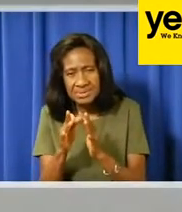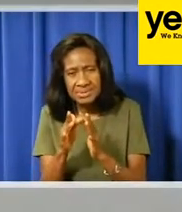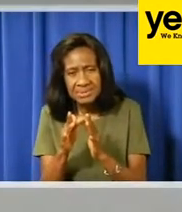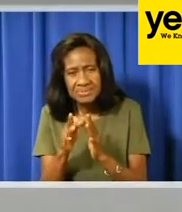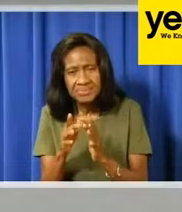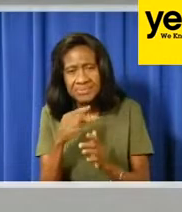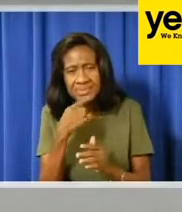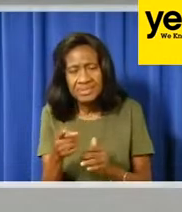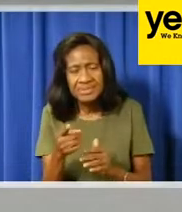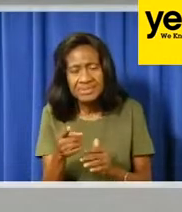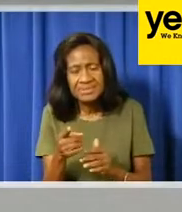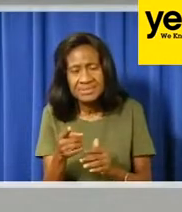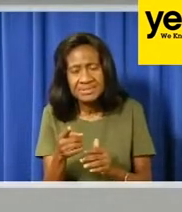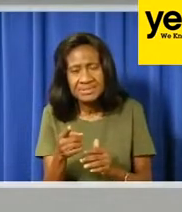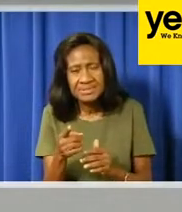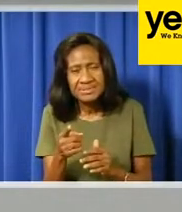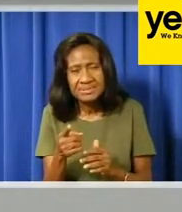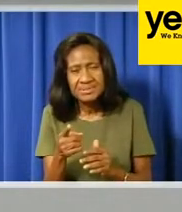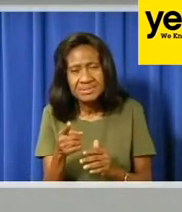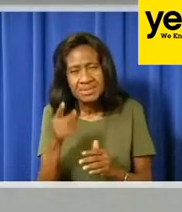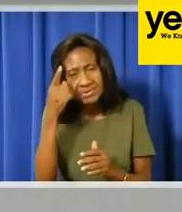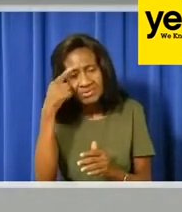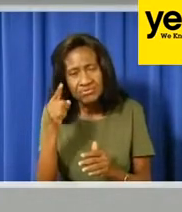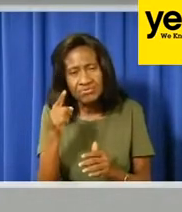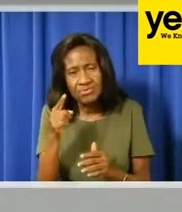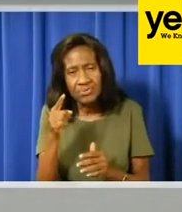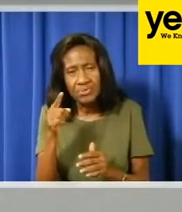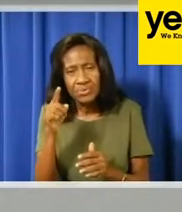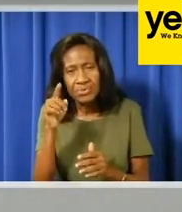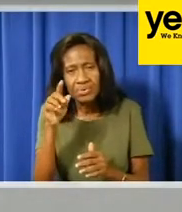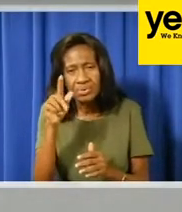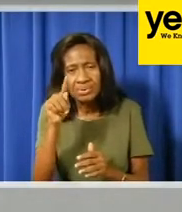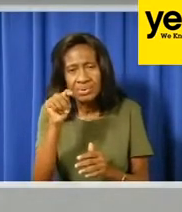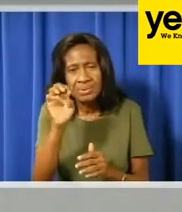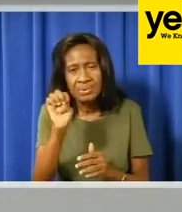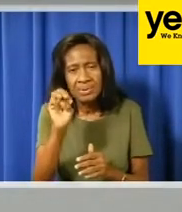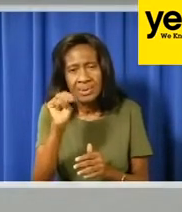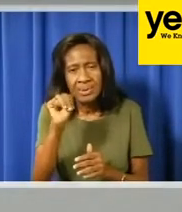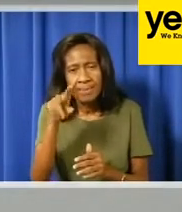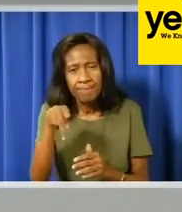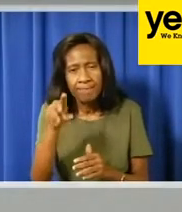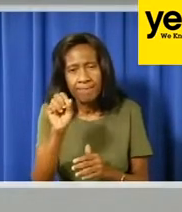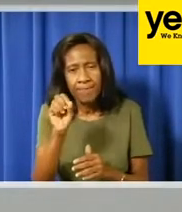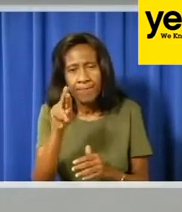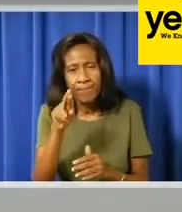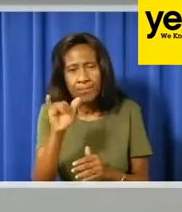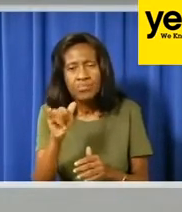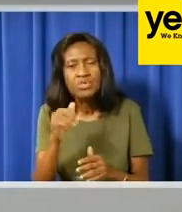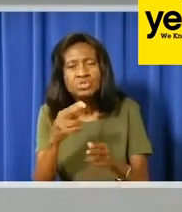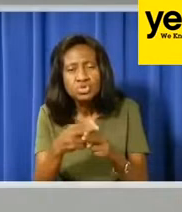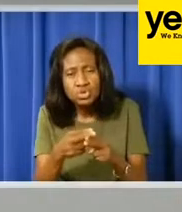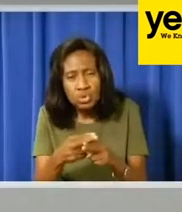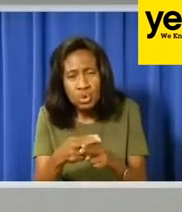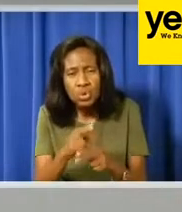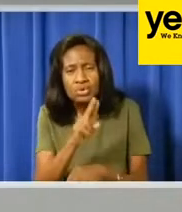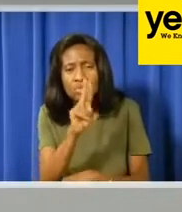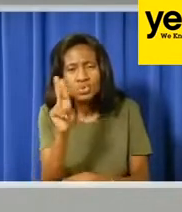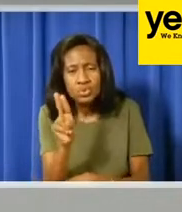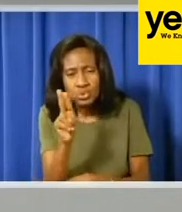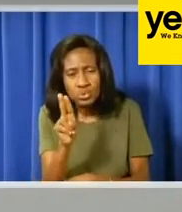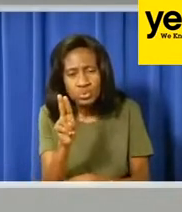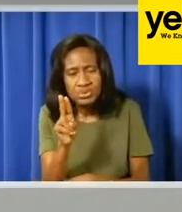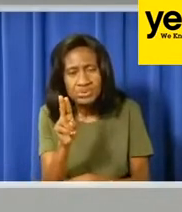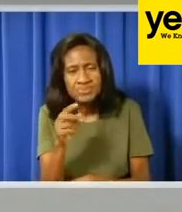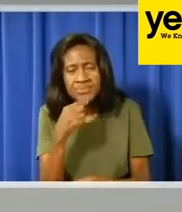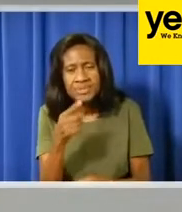But that's been going on now for 9 months. So I don't think anyone should have any concern about that at